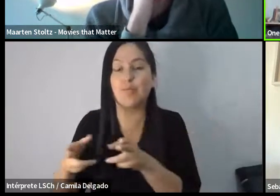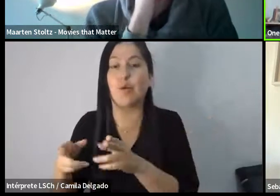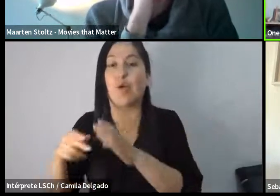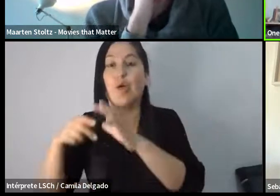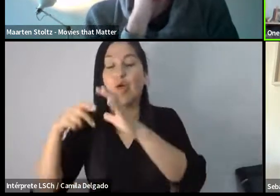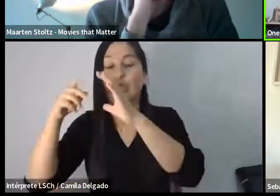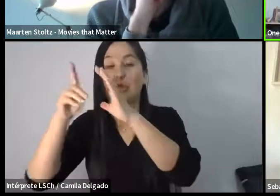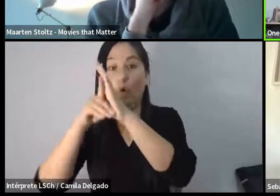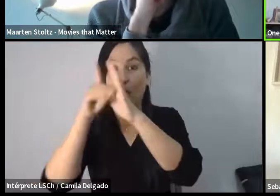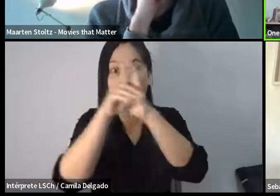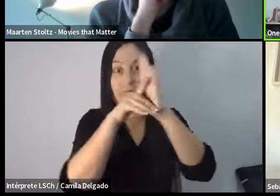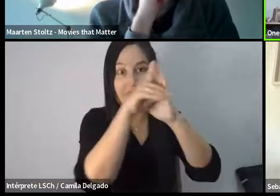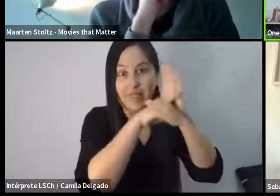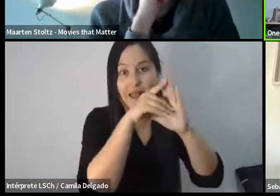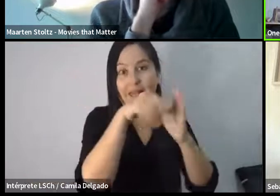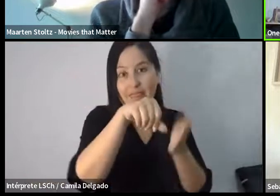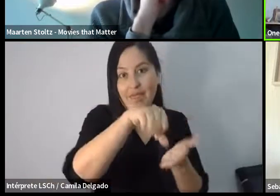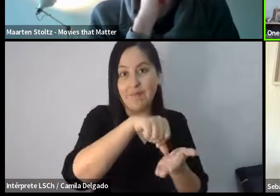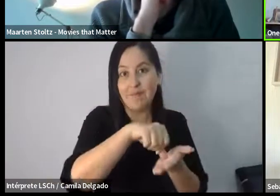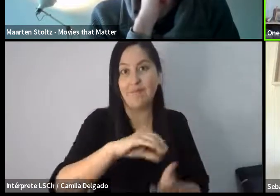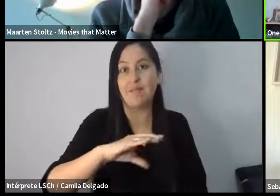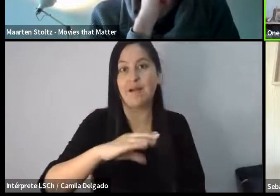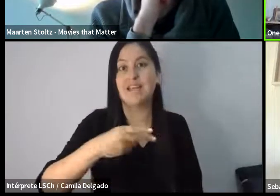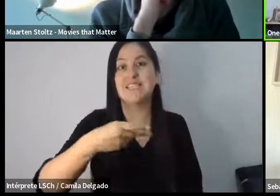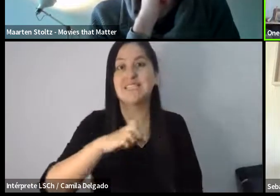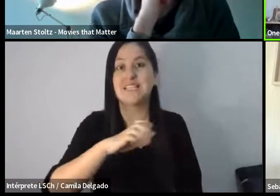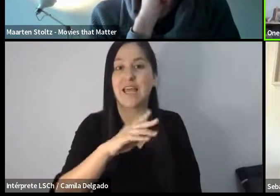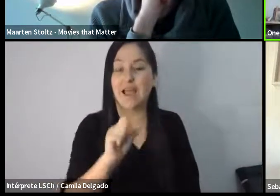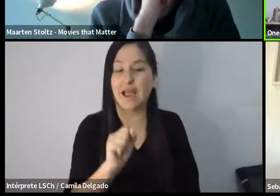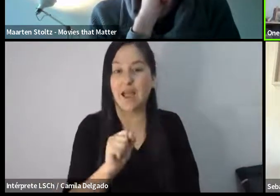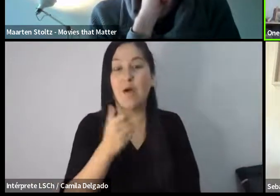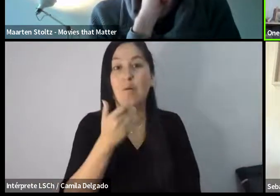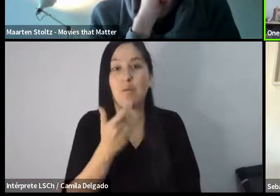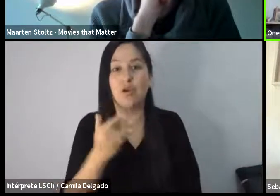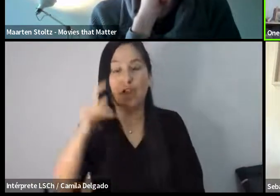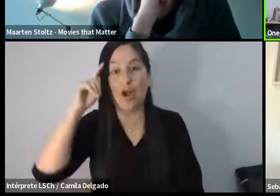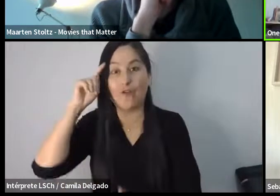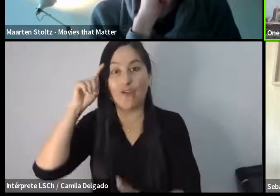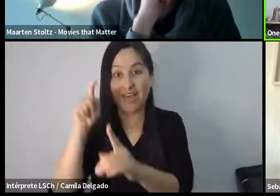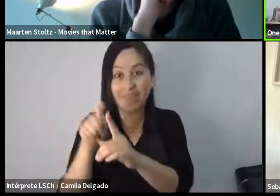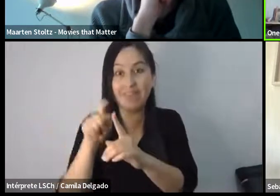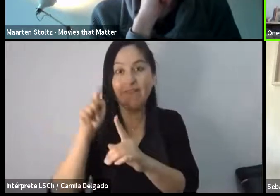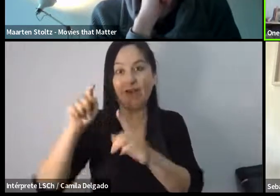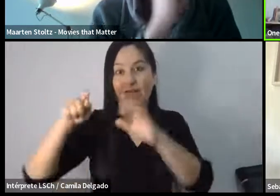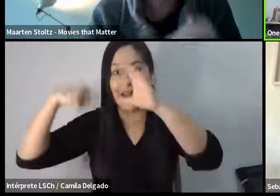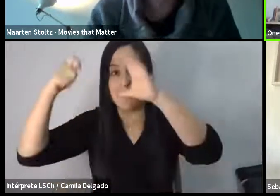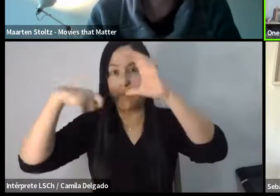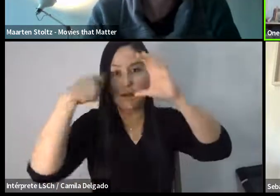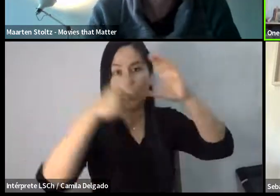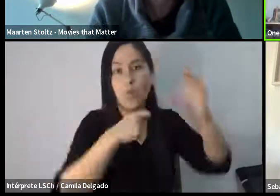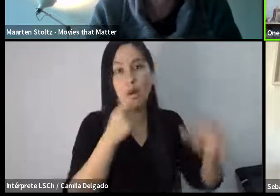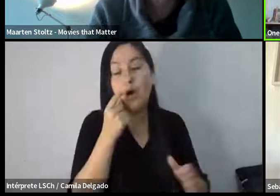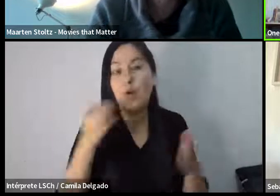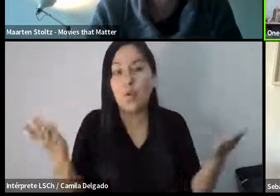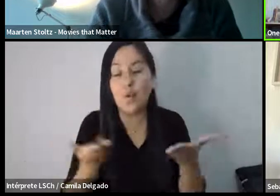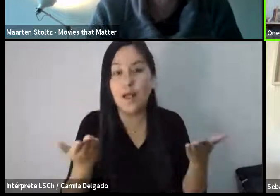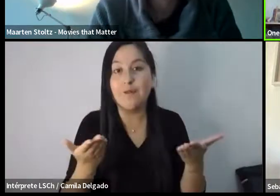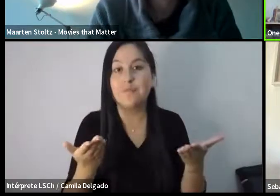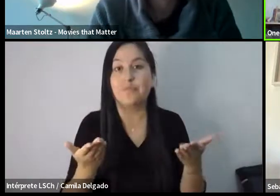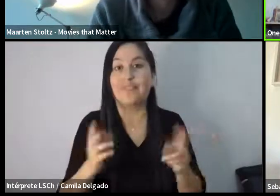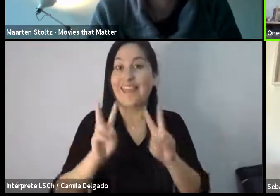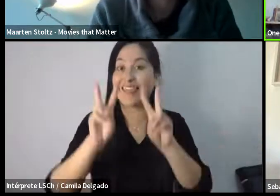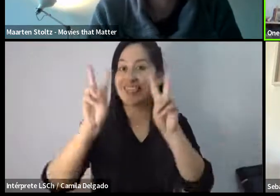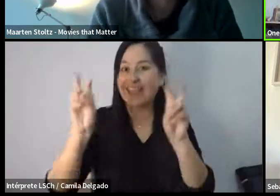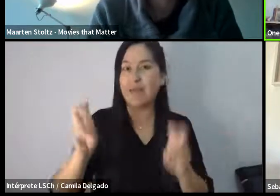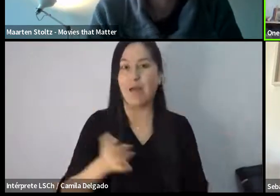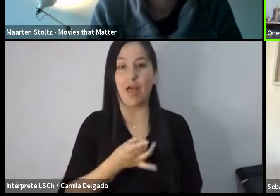of their films is really to like bring the topics that are painful for Czech, Czech Republic and present them to the to as many